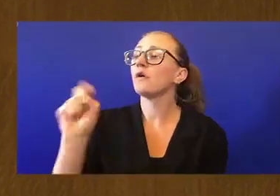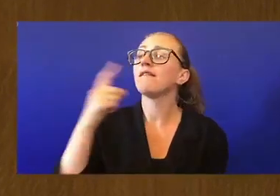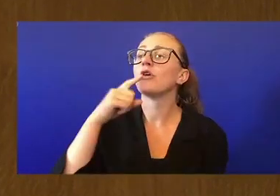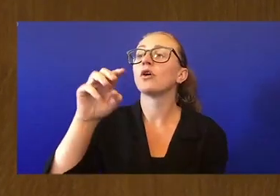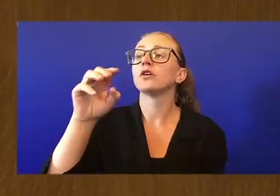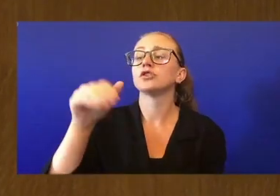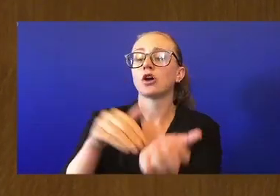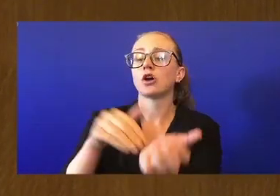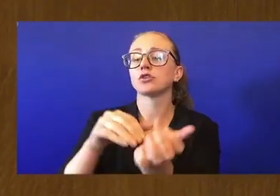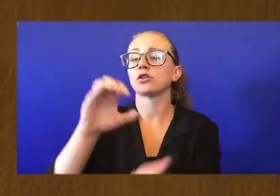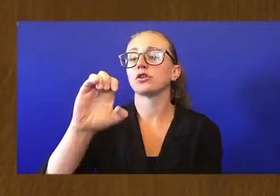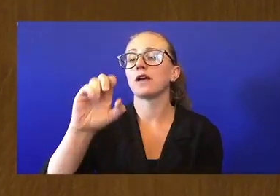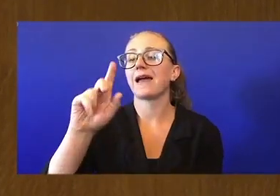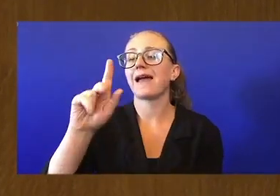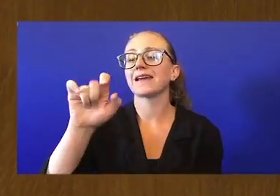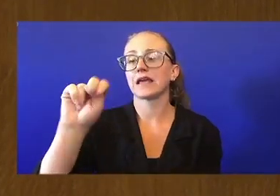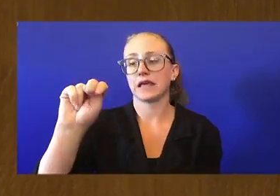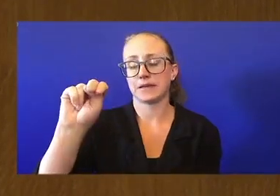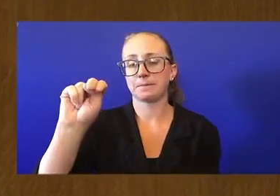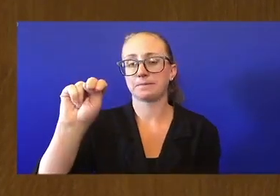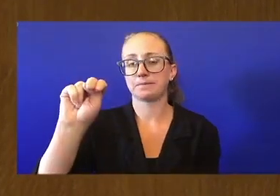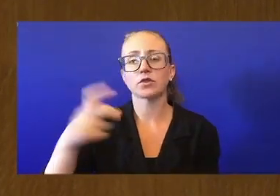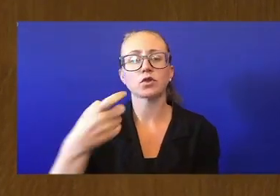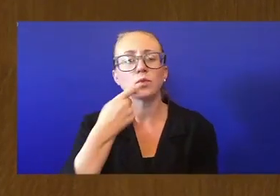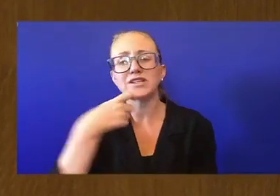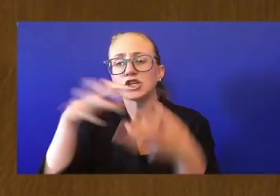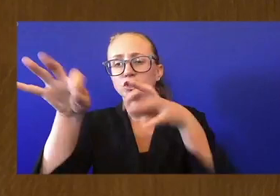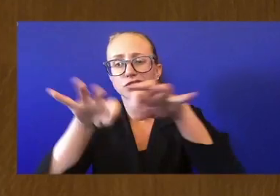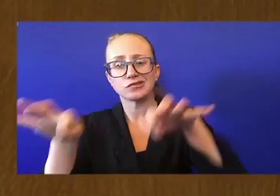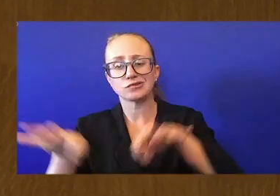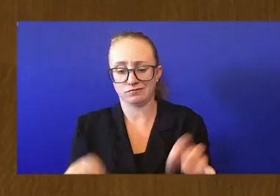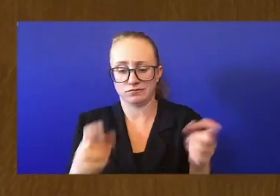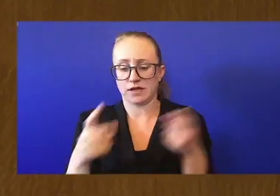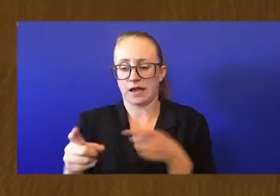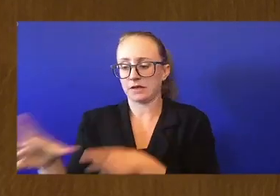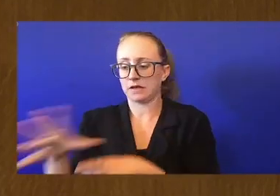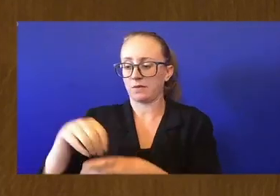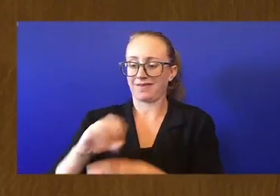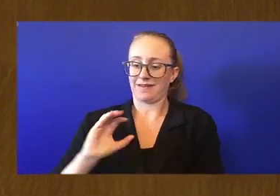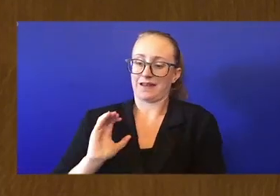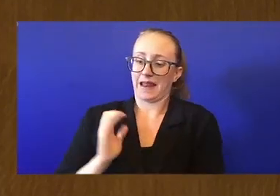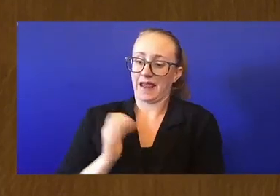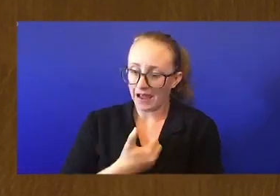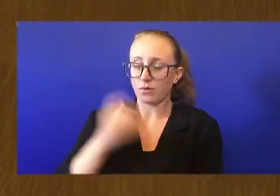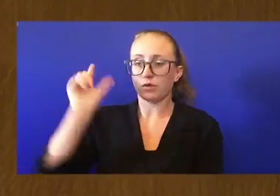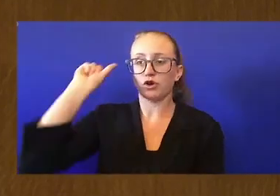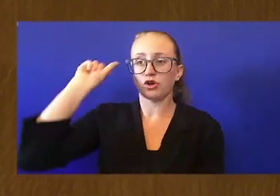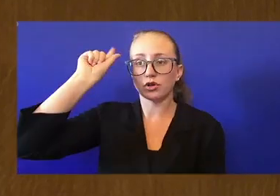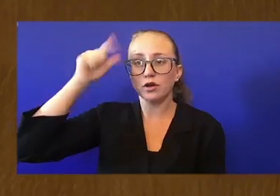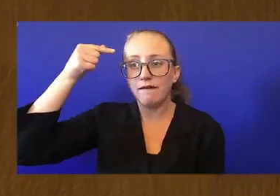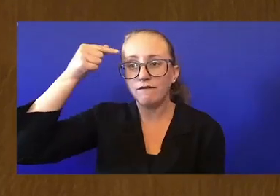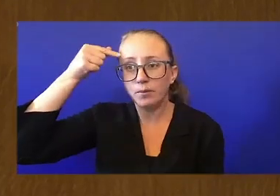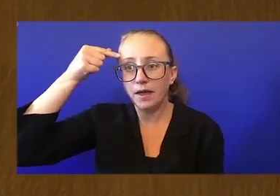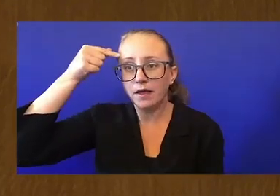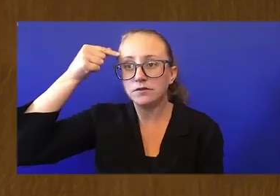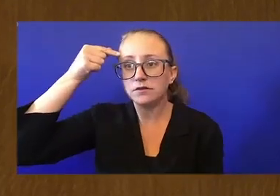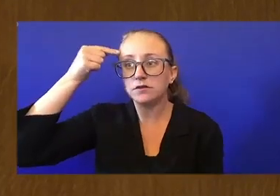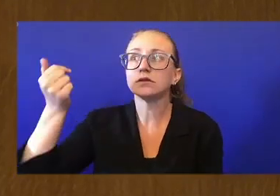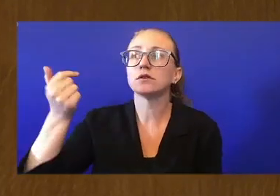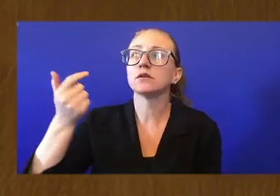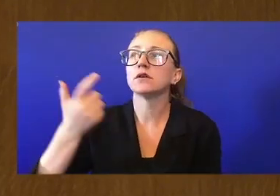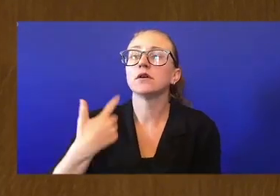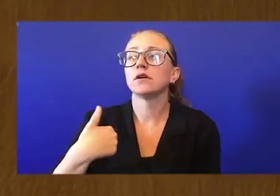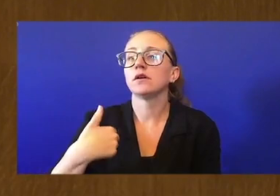Ecken. We just described what's happening in our own government, and like when we did the